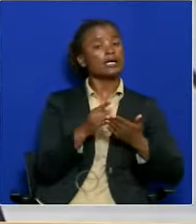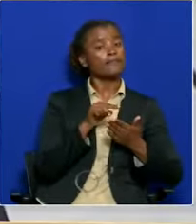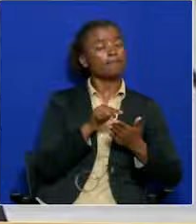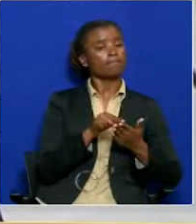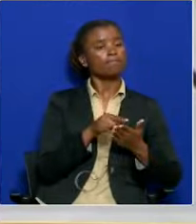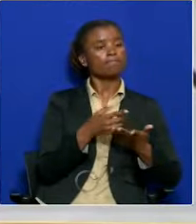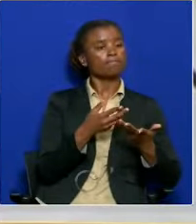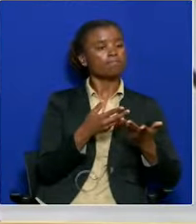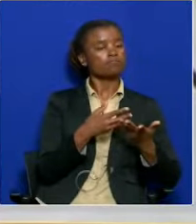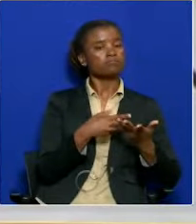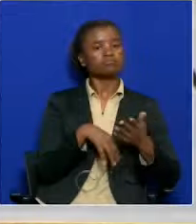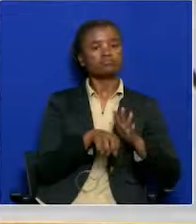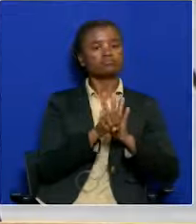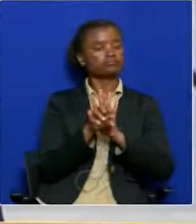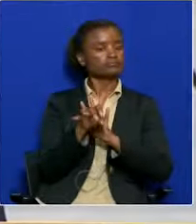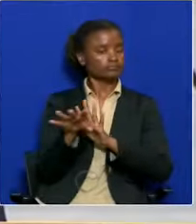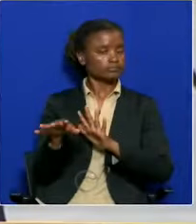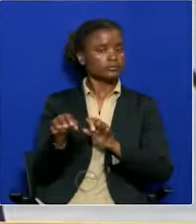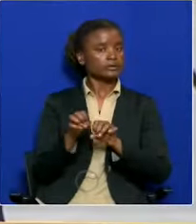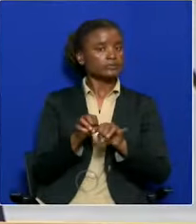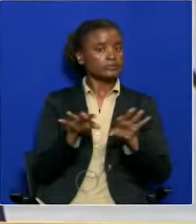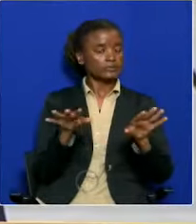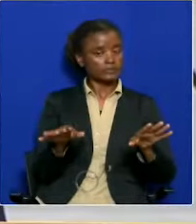it comes out. So